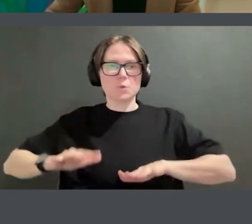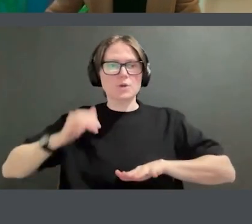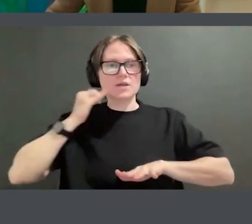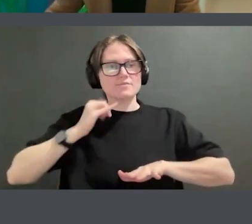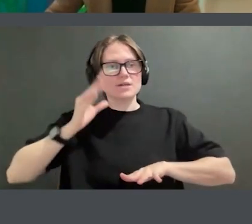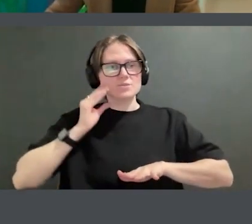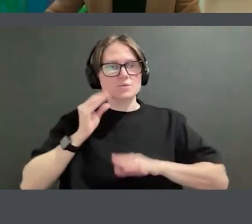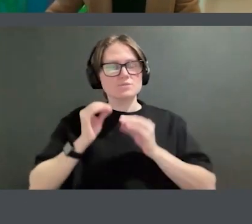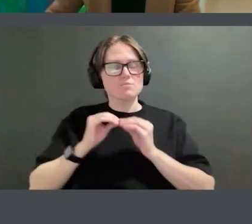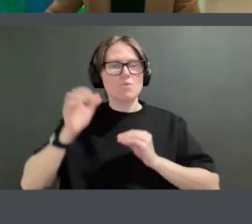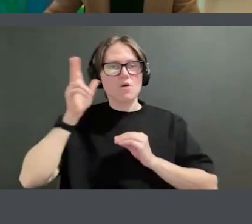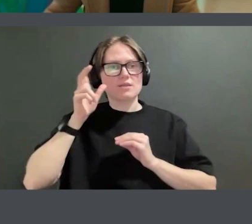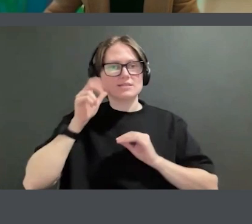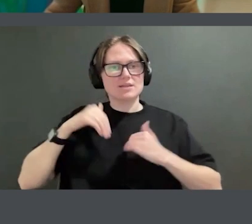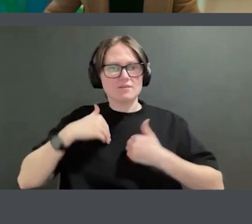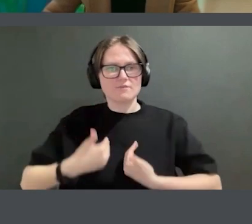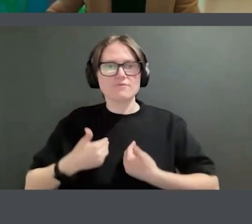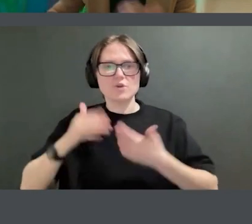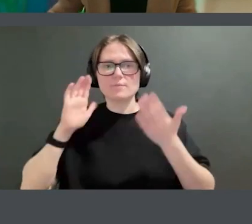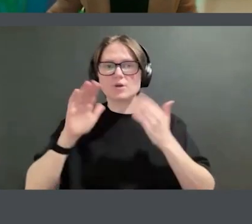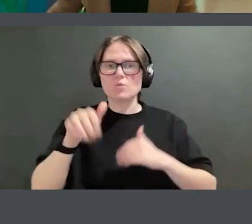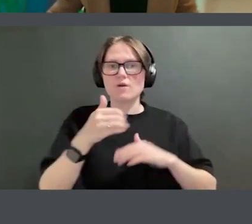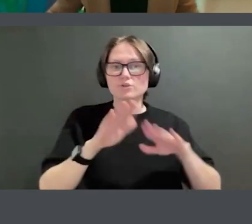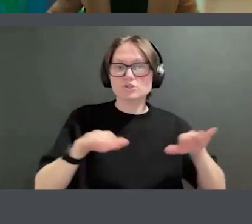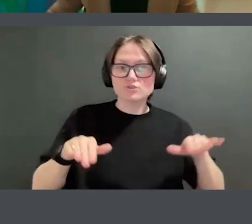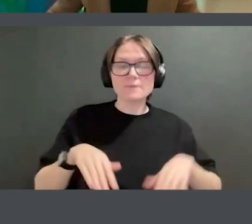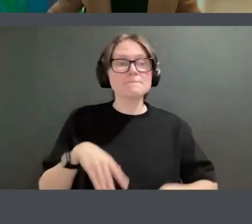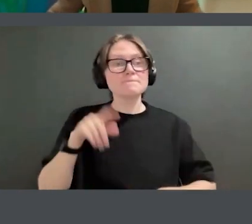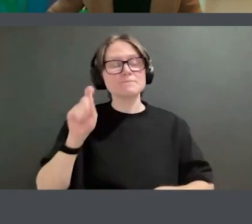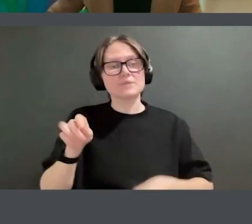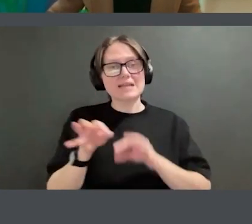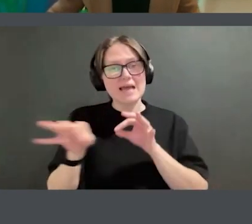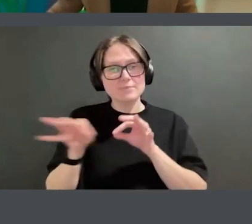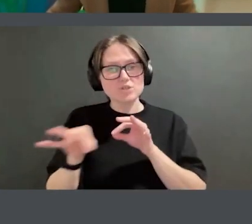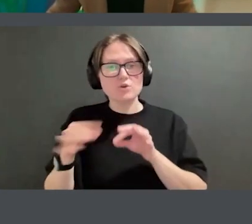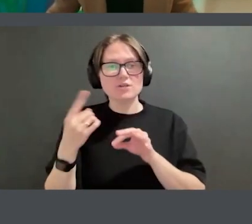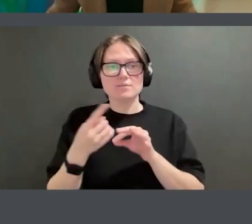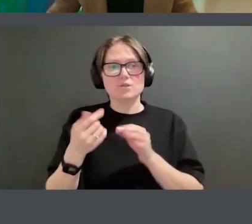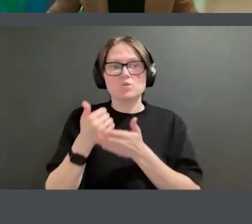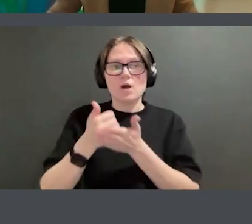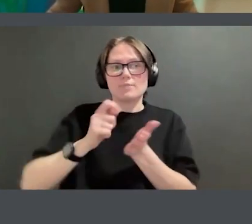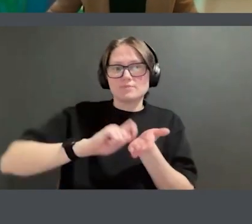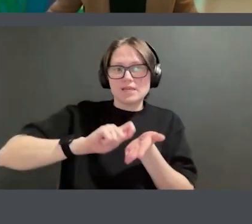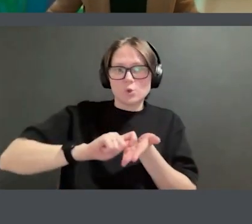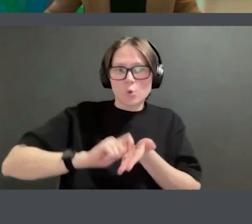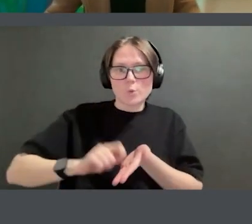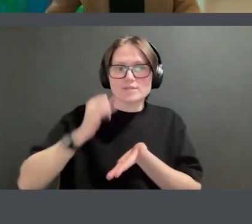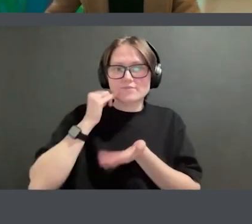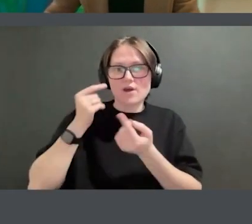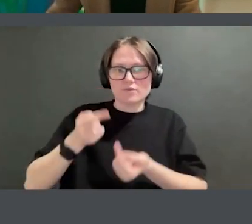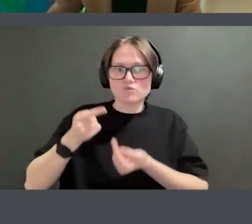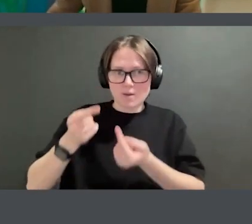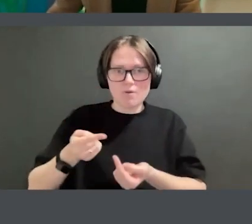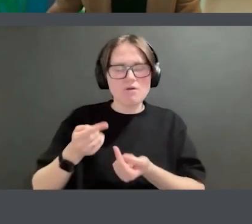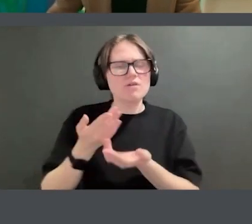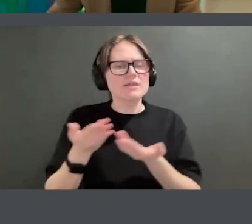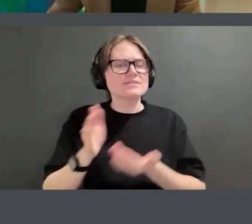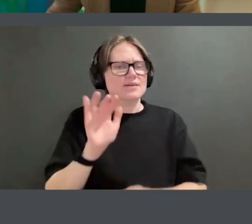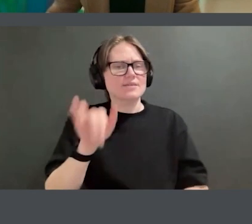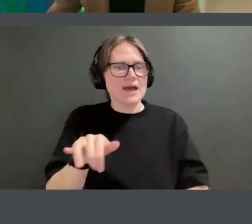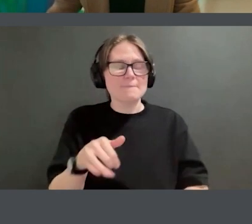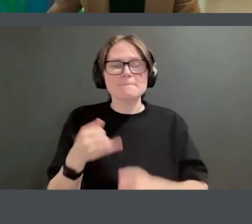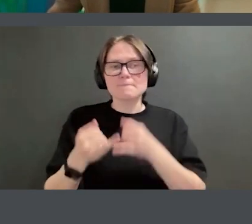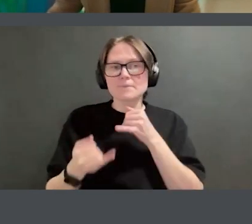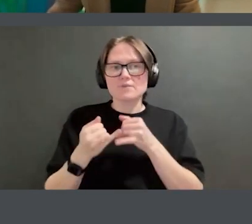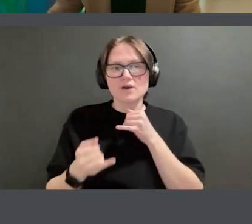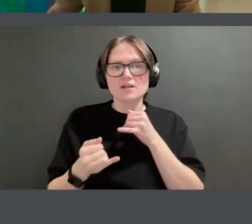are experiencing more listening fatigue than other children? Do they need a captioner or somebody to help them take notes if they're having trouble? Things like that.